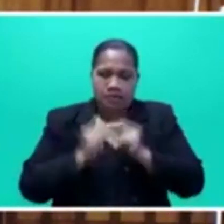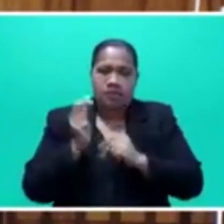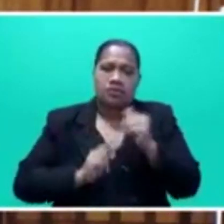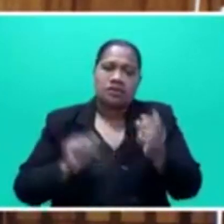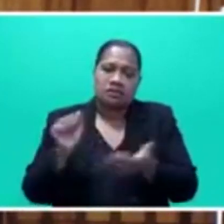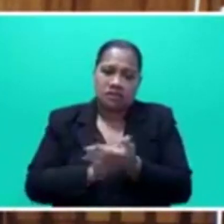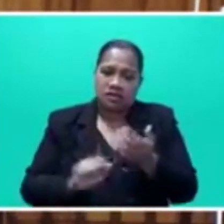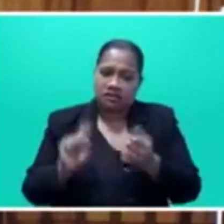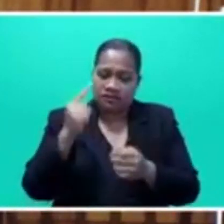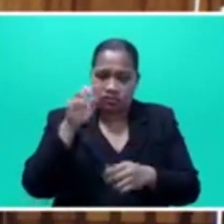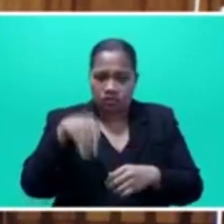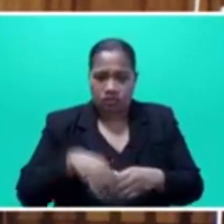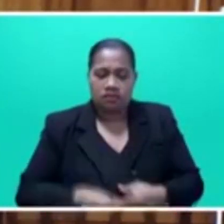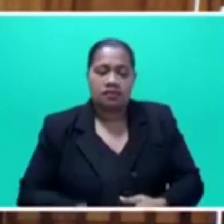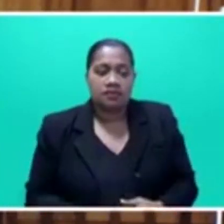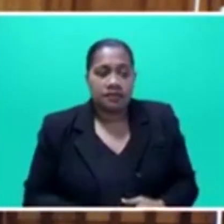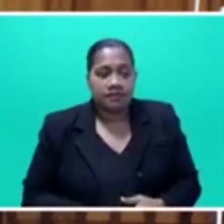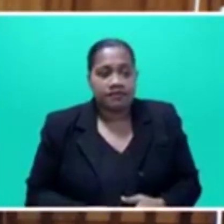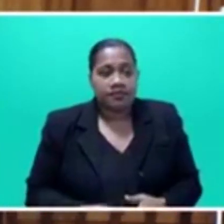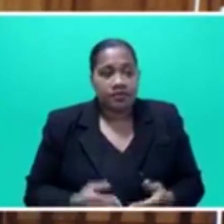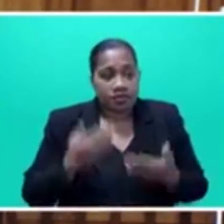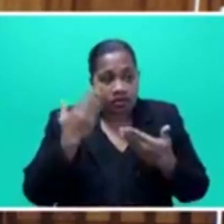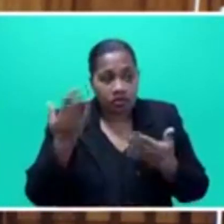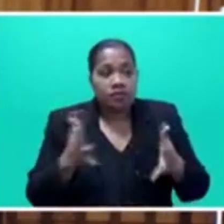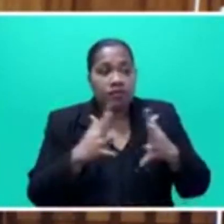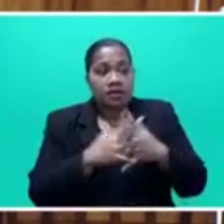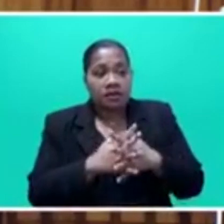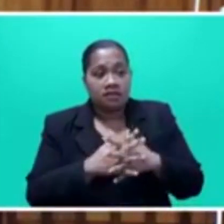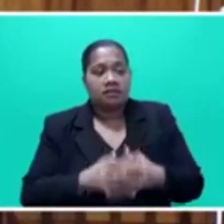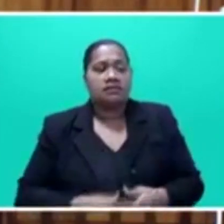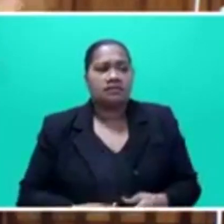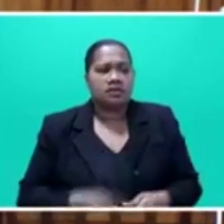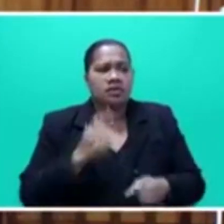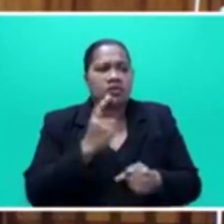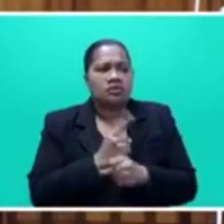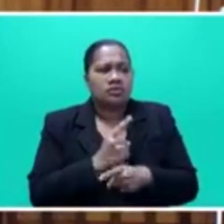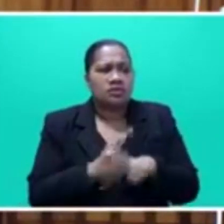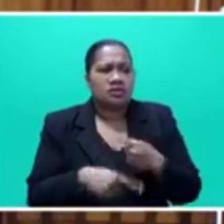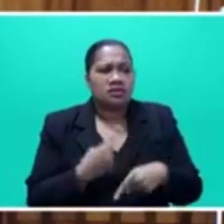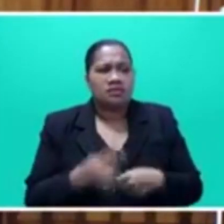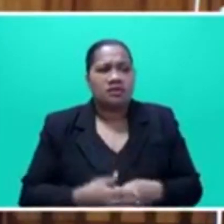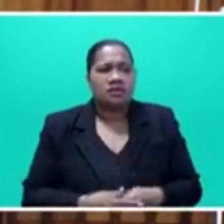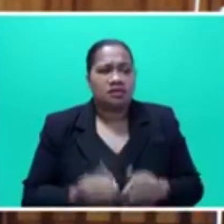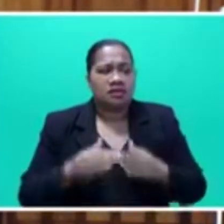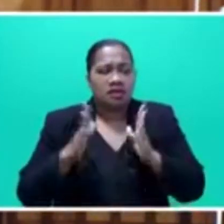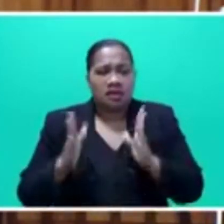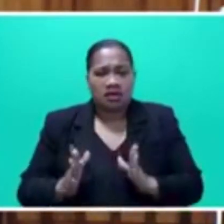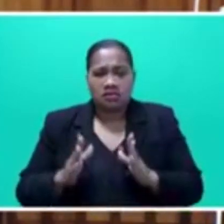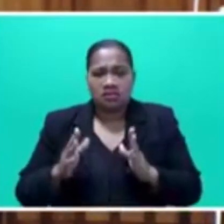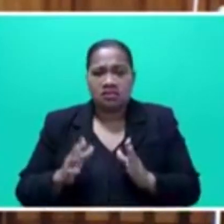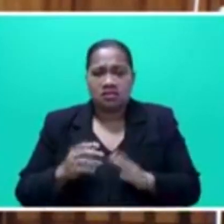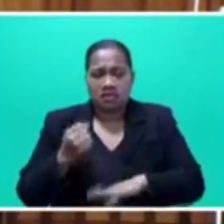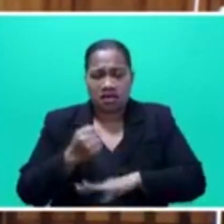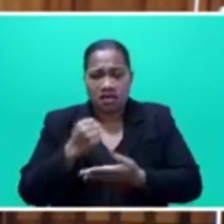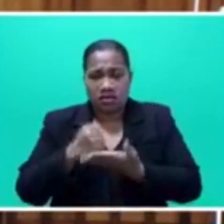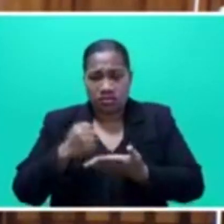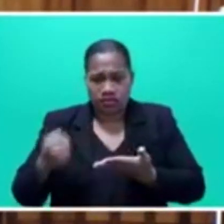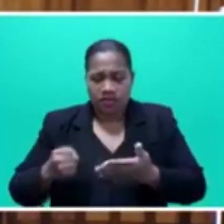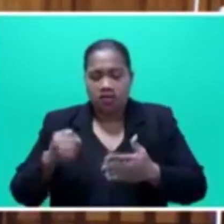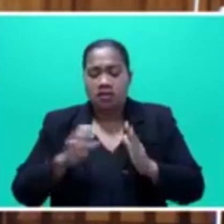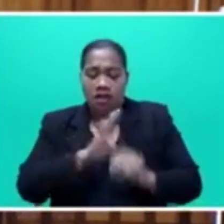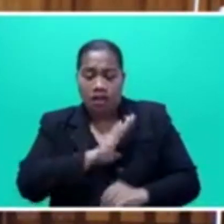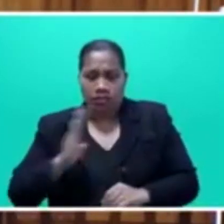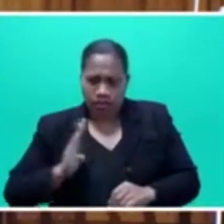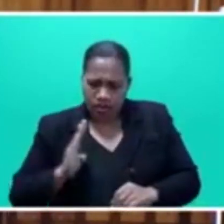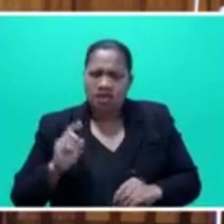sir. Honorable Wanganika, unfortunately, is not here, went on about the Housing Authority Board. I had a meeting with the Housing Authority Board. We talked about it,